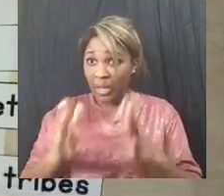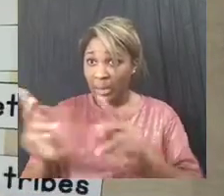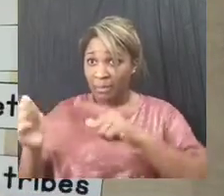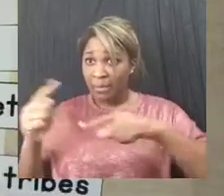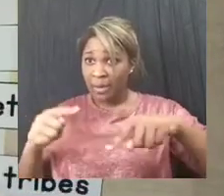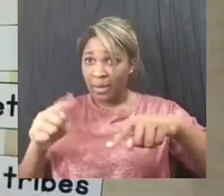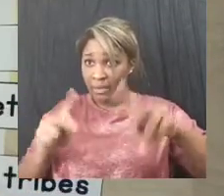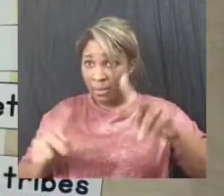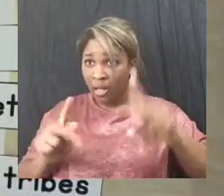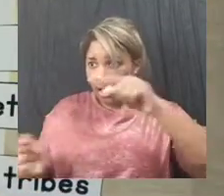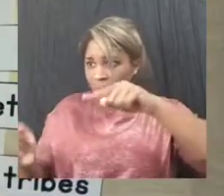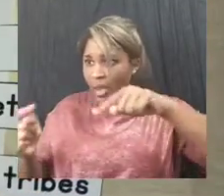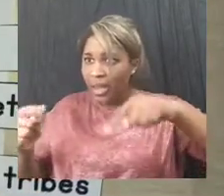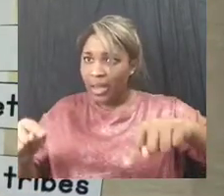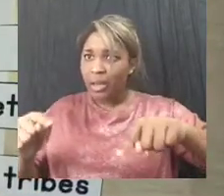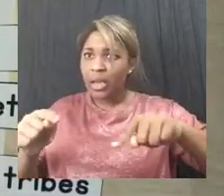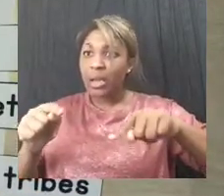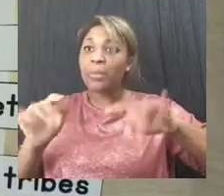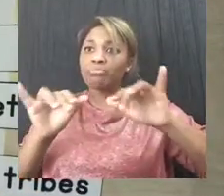over North America?